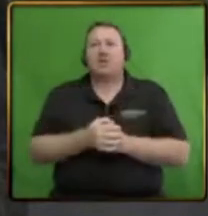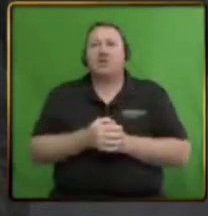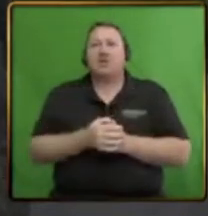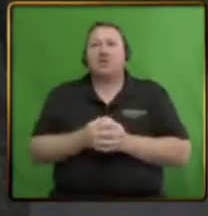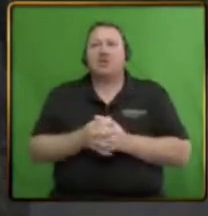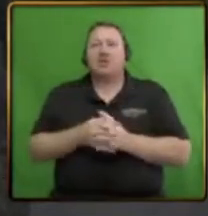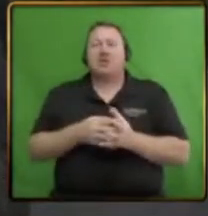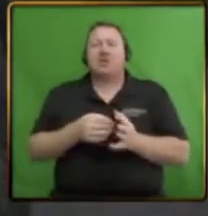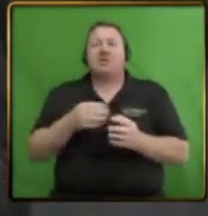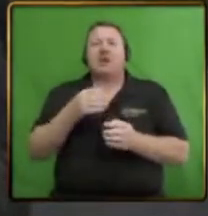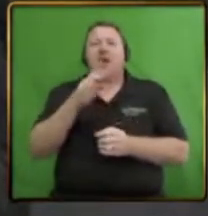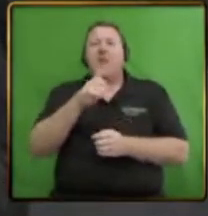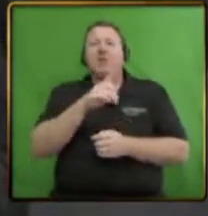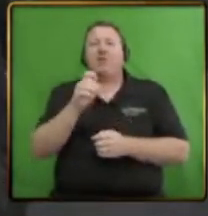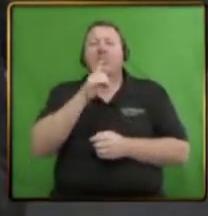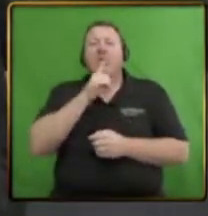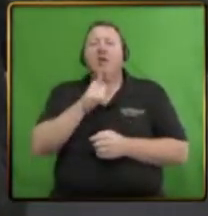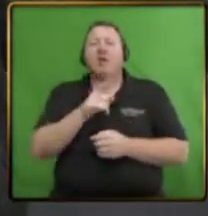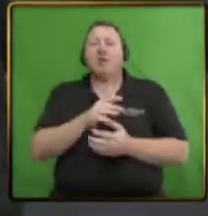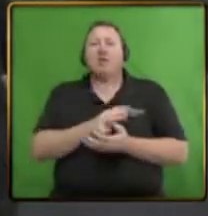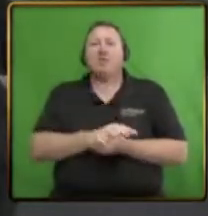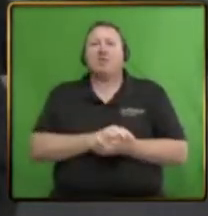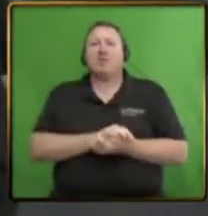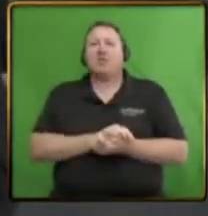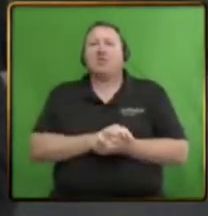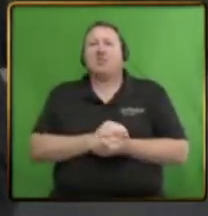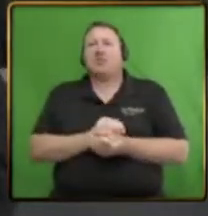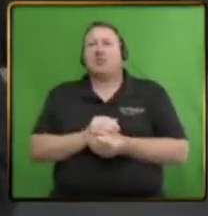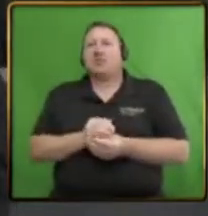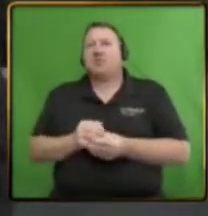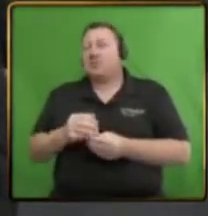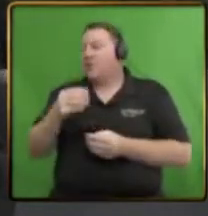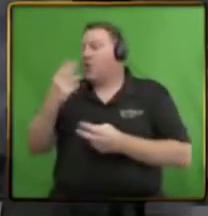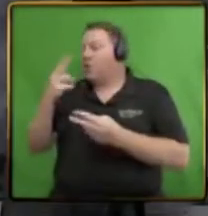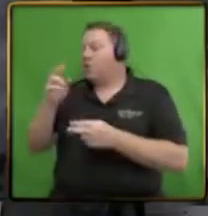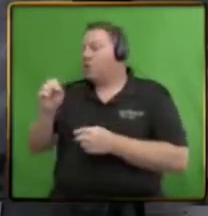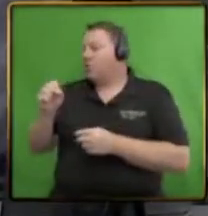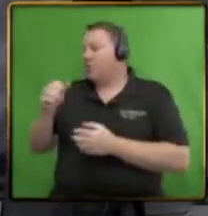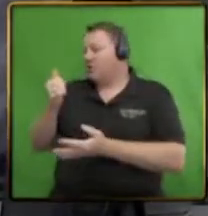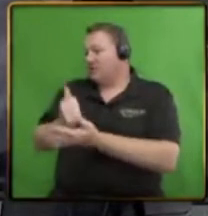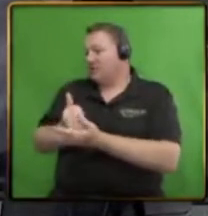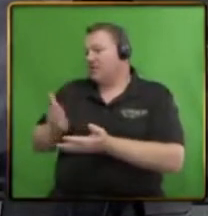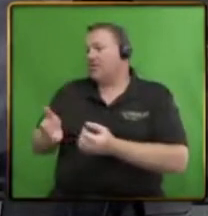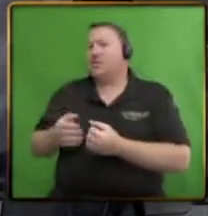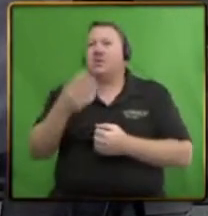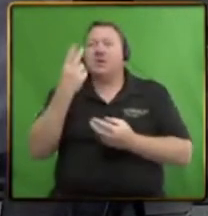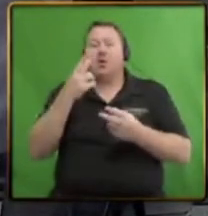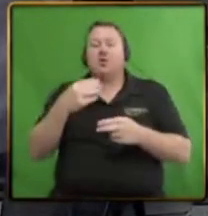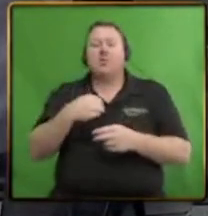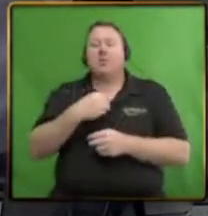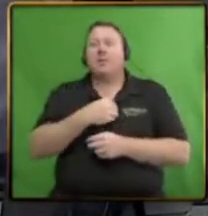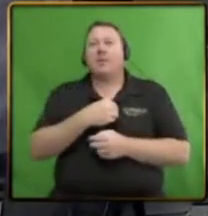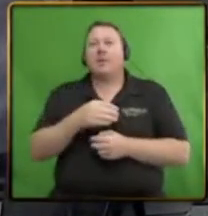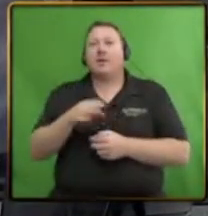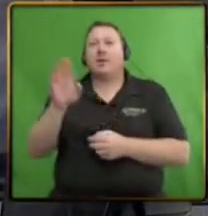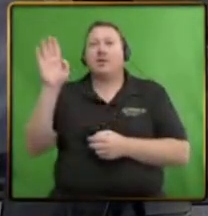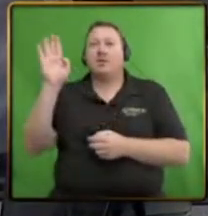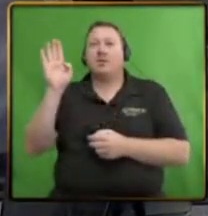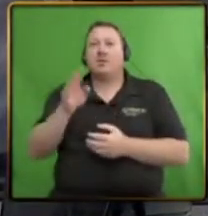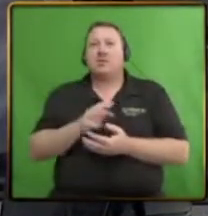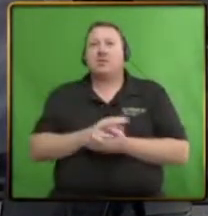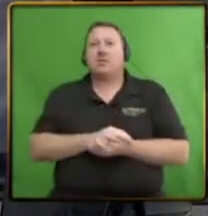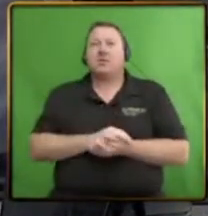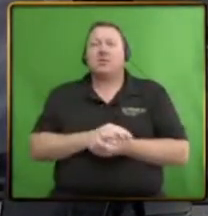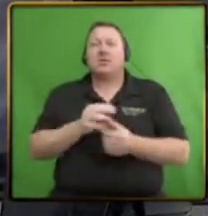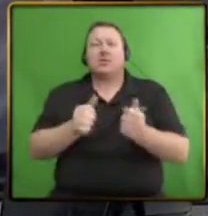of innocent lives in genocide Swart, taking place elsewhere in the world. There is a point of order. Honourable Member, please point me to the...